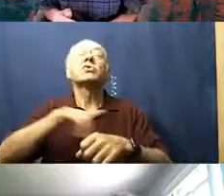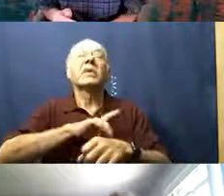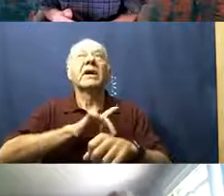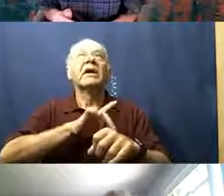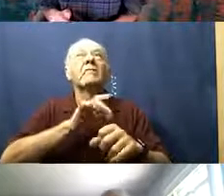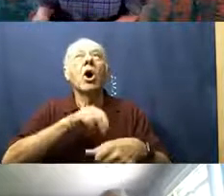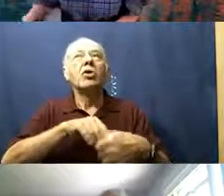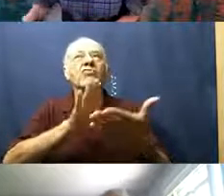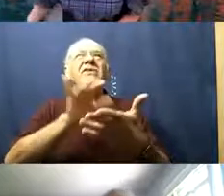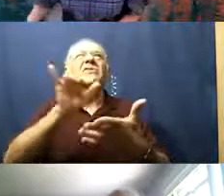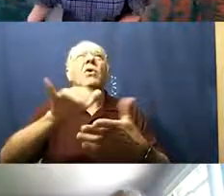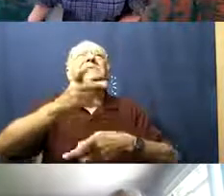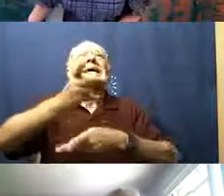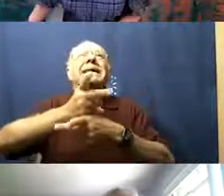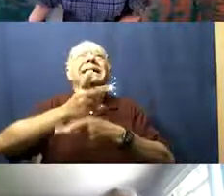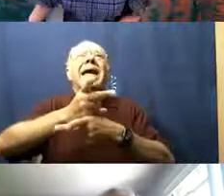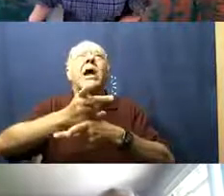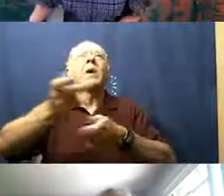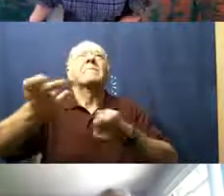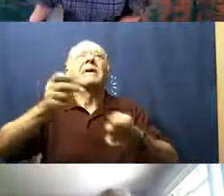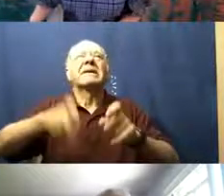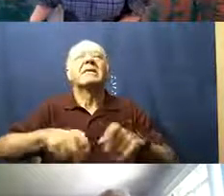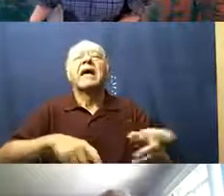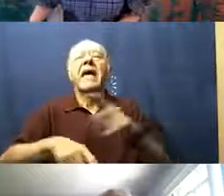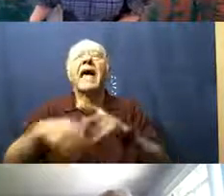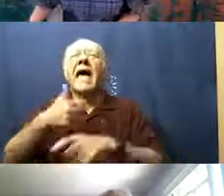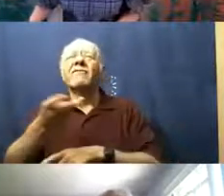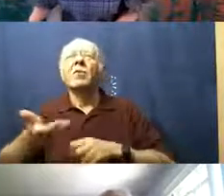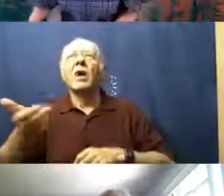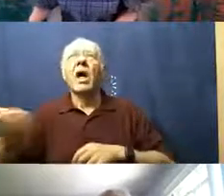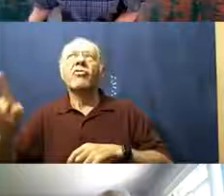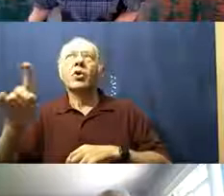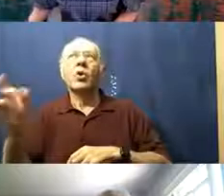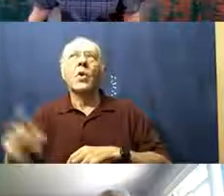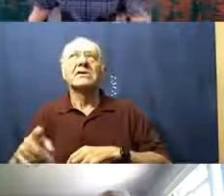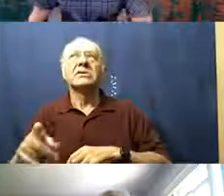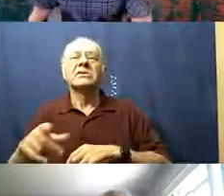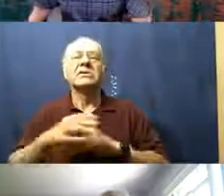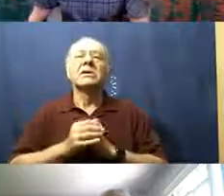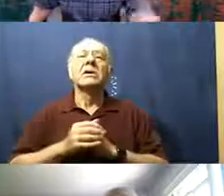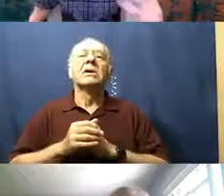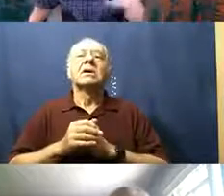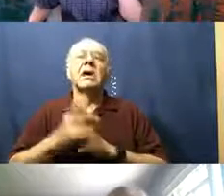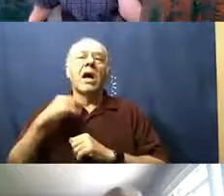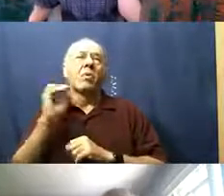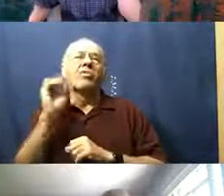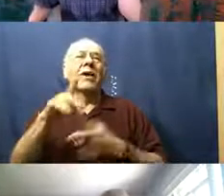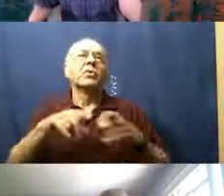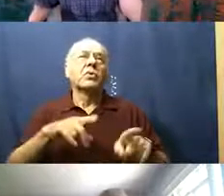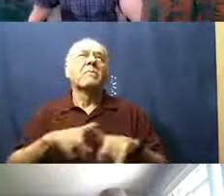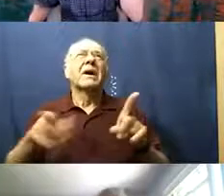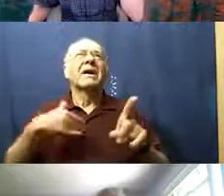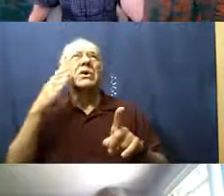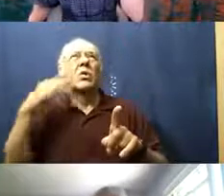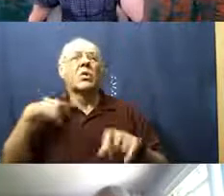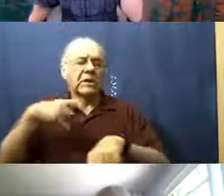management needs. Thanks. We have a couple of other questions in here, which I'm going to throw out to you, but I do know we're a